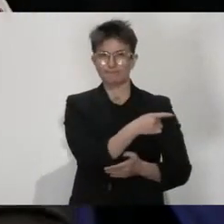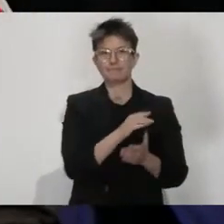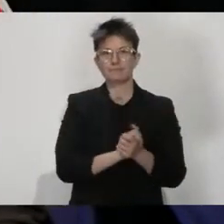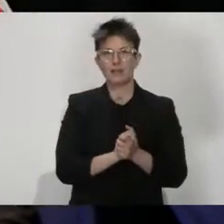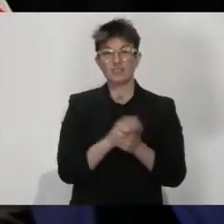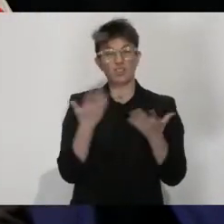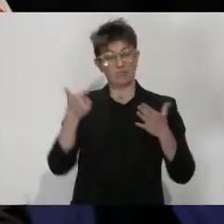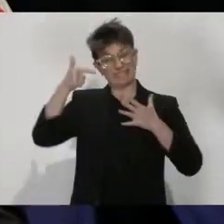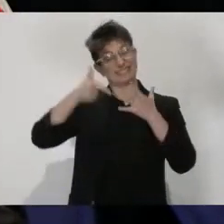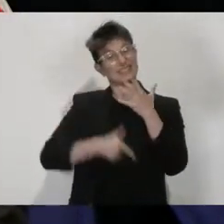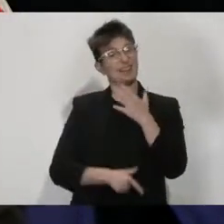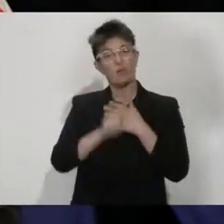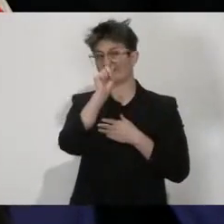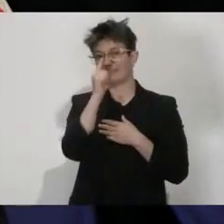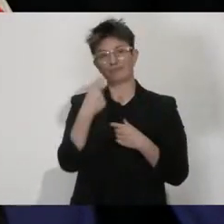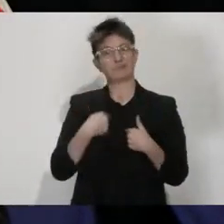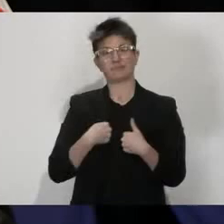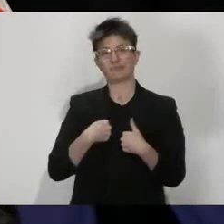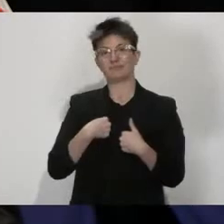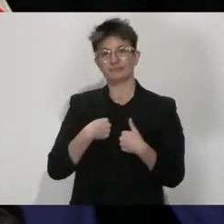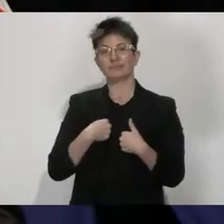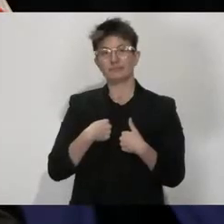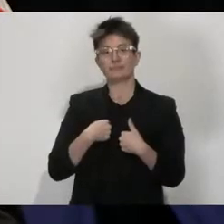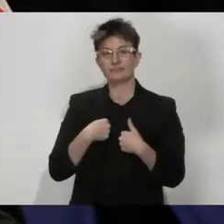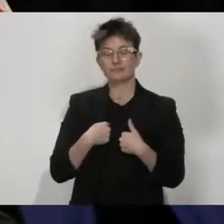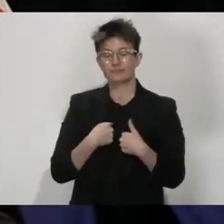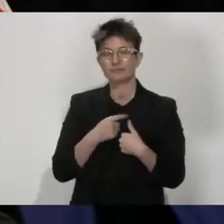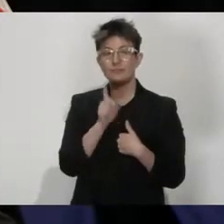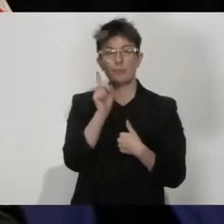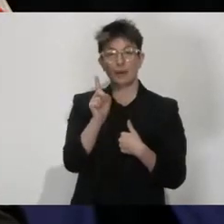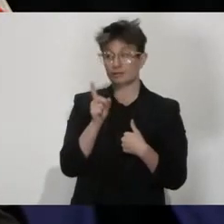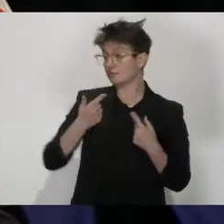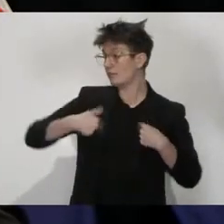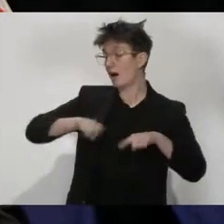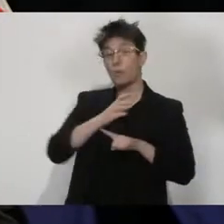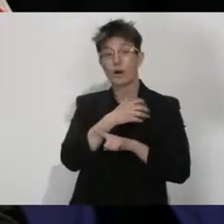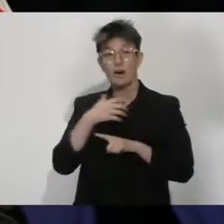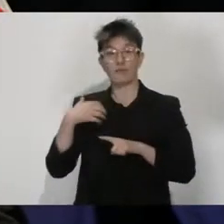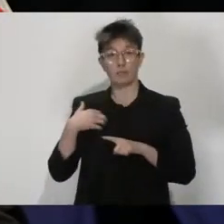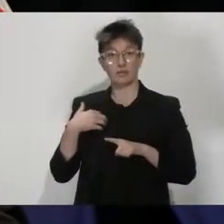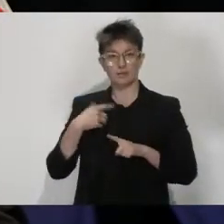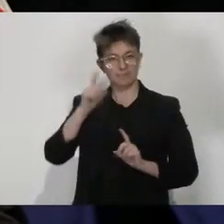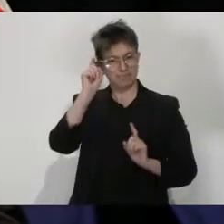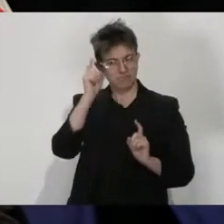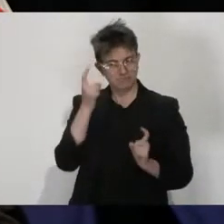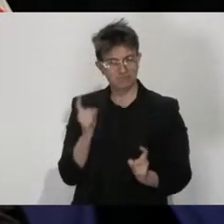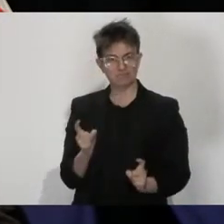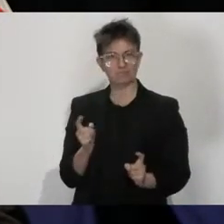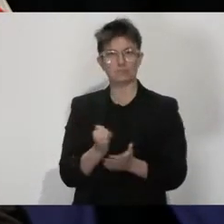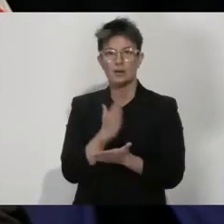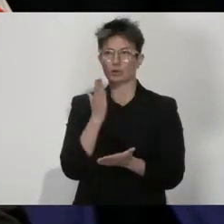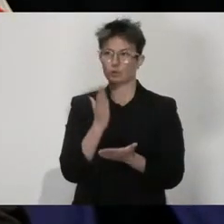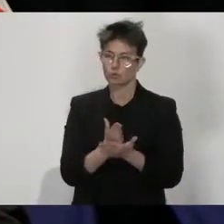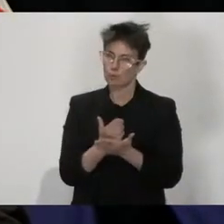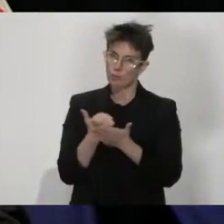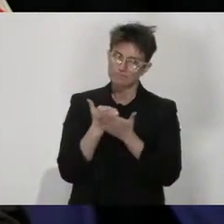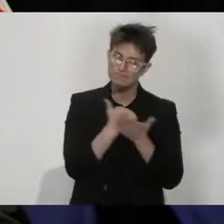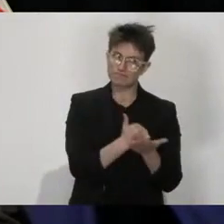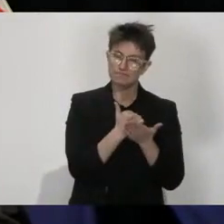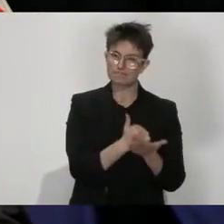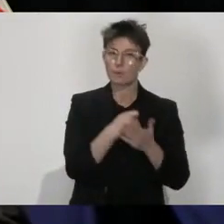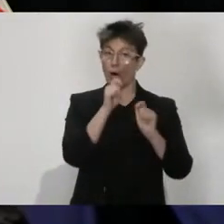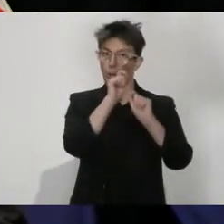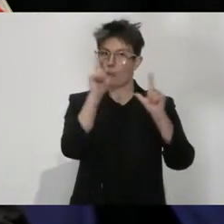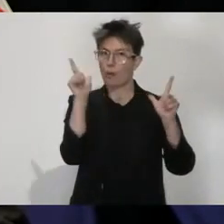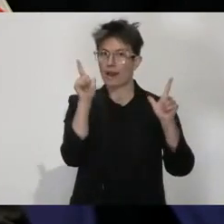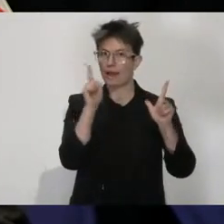more in terms of specific details, other than to say that we as a government are treating this very seriously. We are aware of the